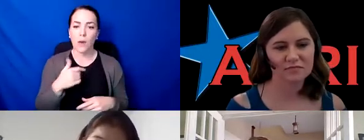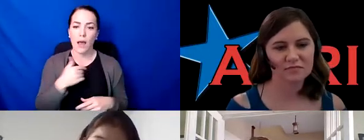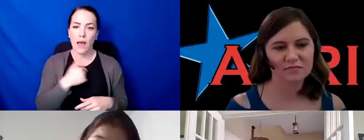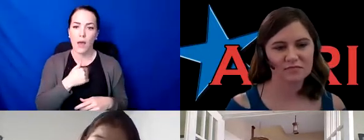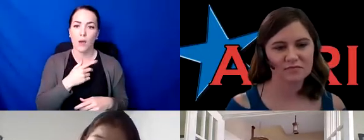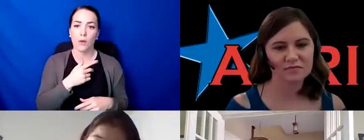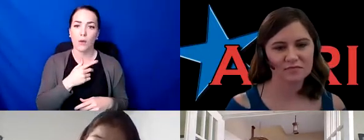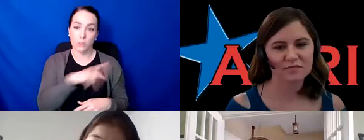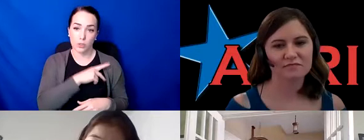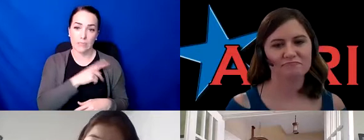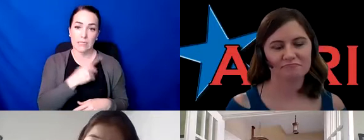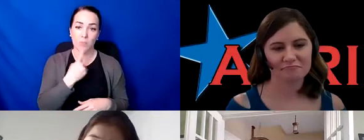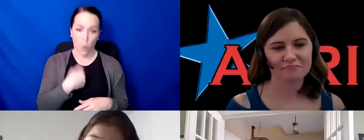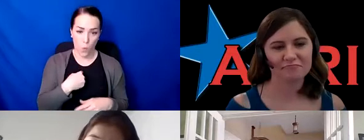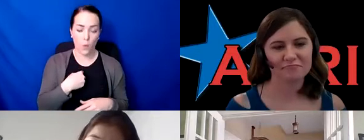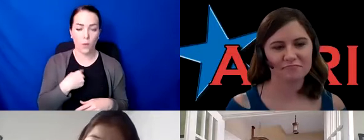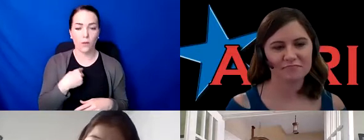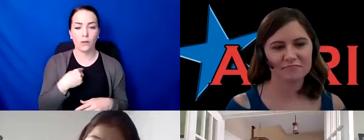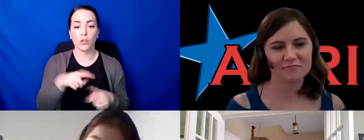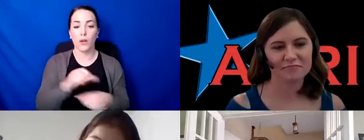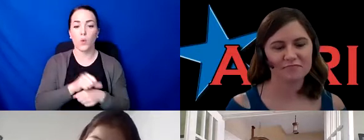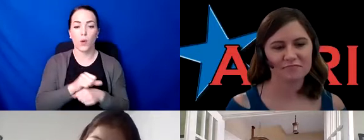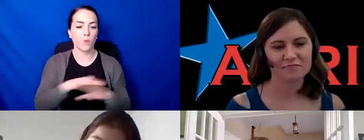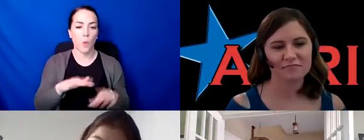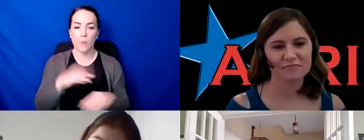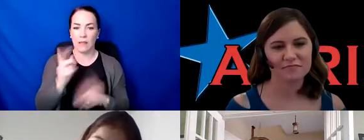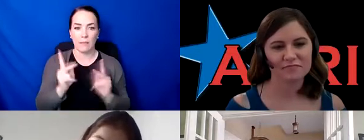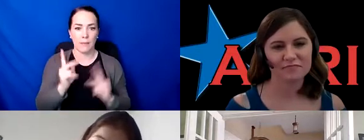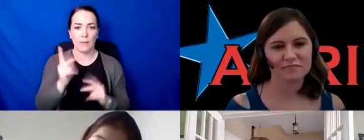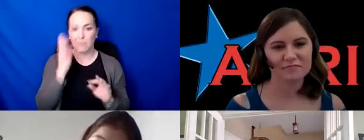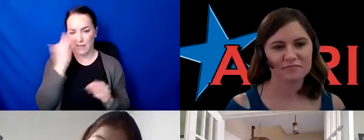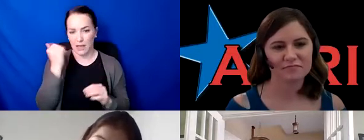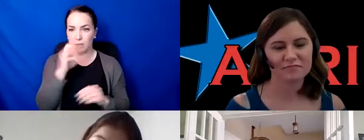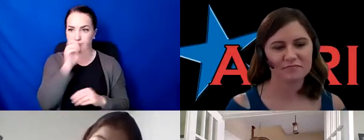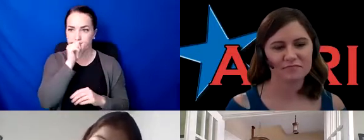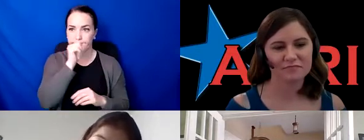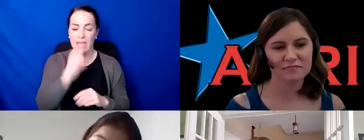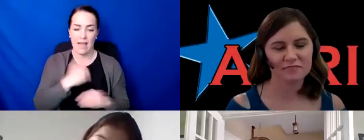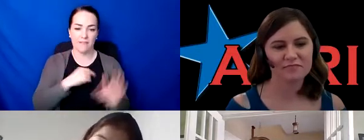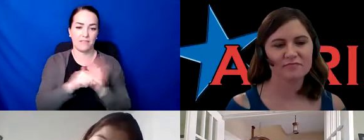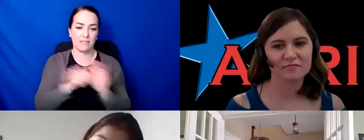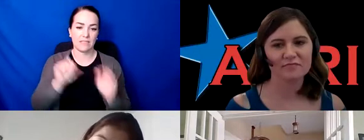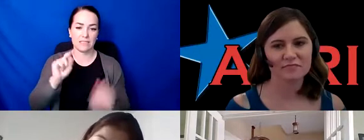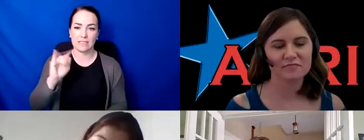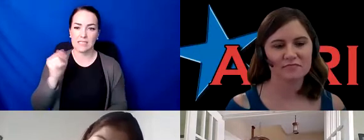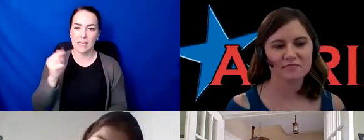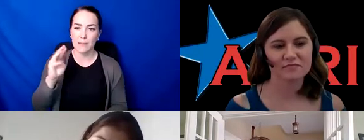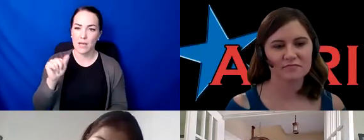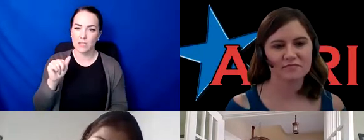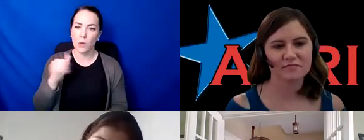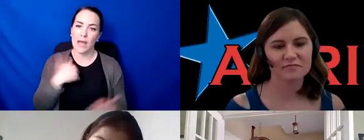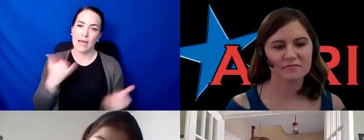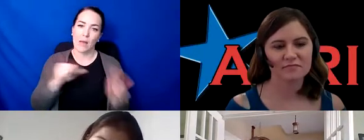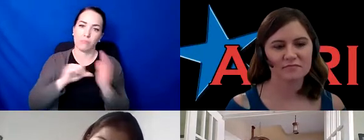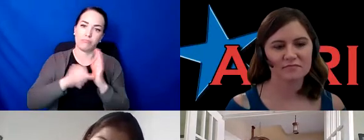not to tell anyone about that because of the stigma. So now I make a point with my students. I recently just went through a